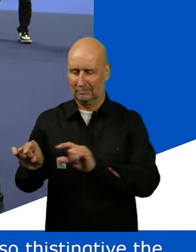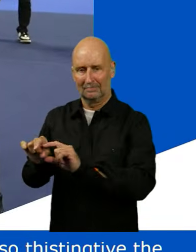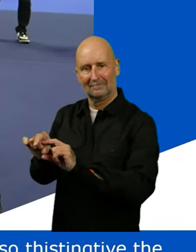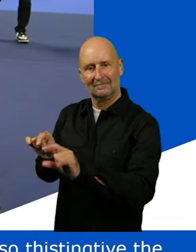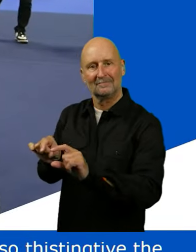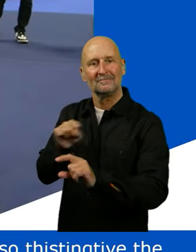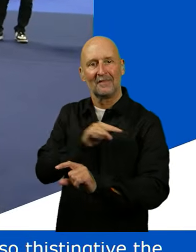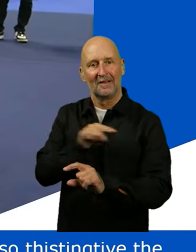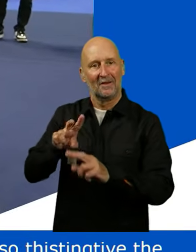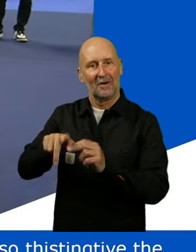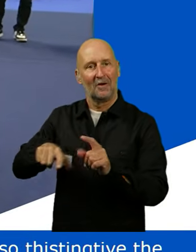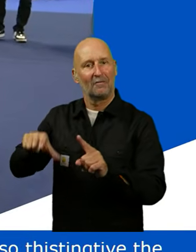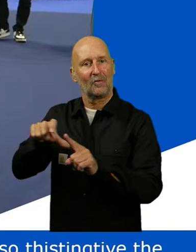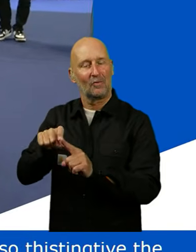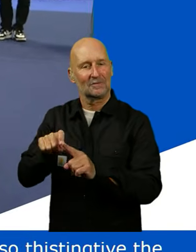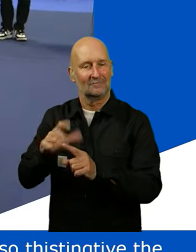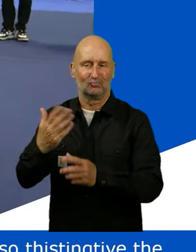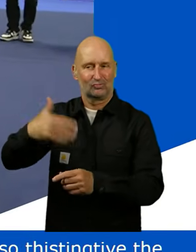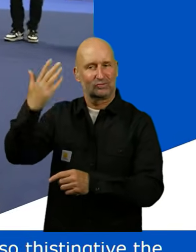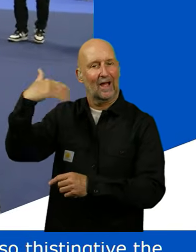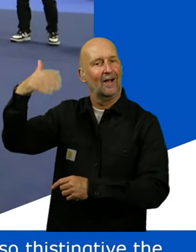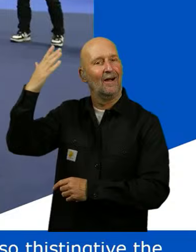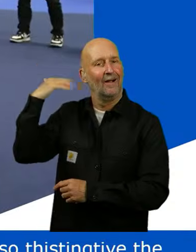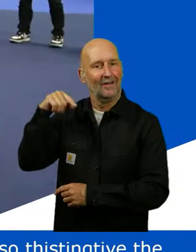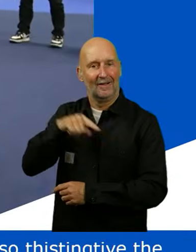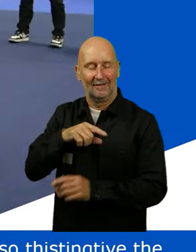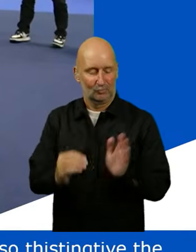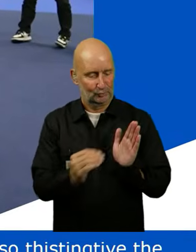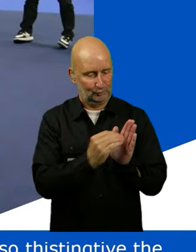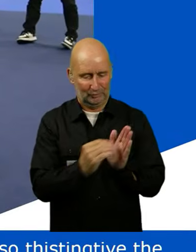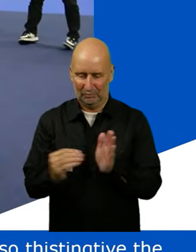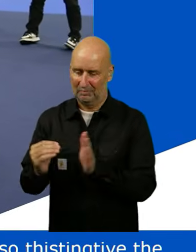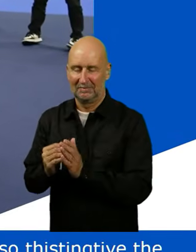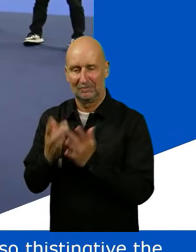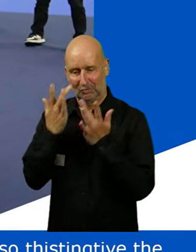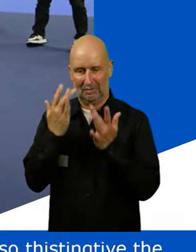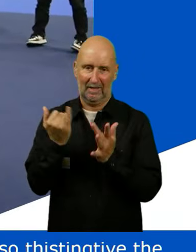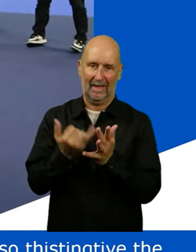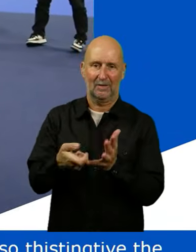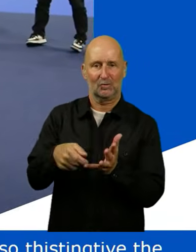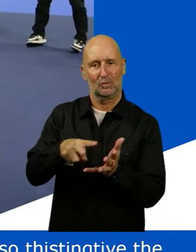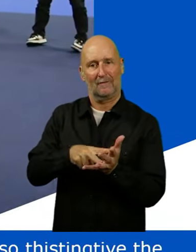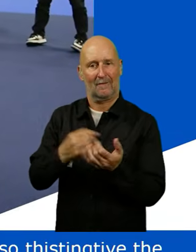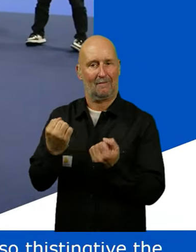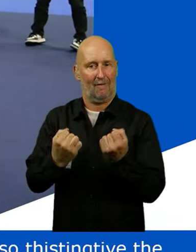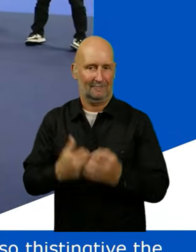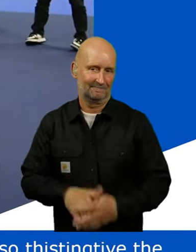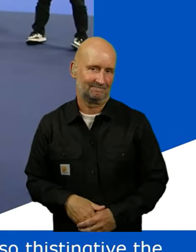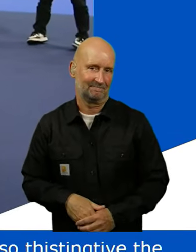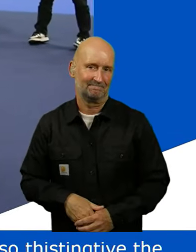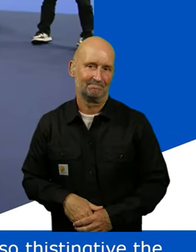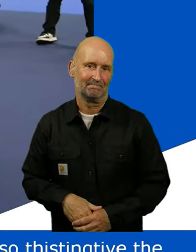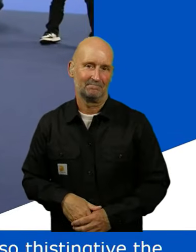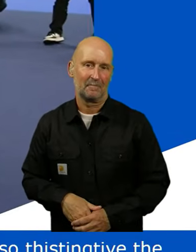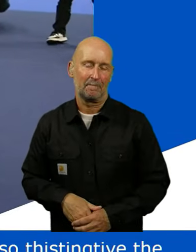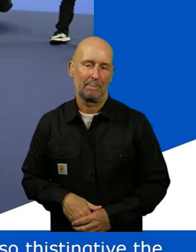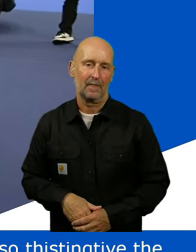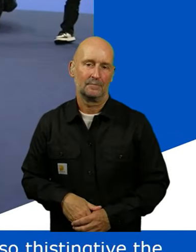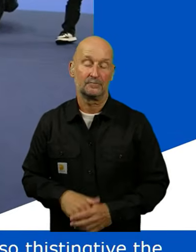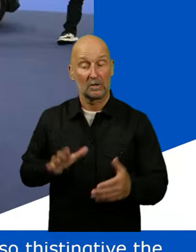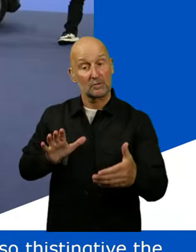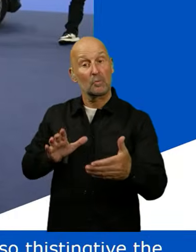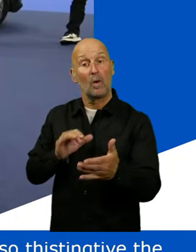draws from Ford's hot hatch heritage and brings it into this small SUV class of car. Being a small